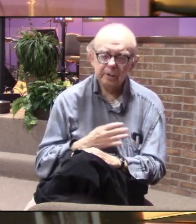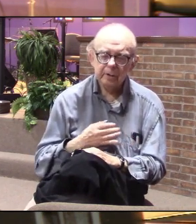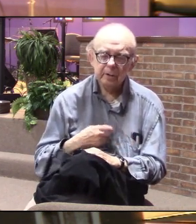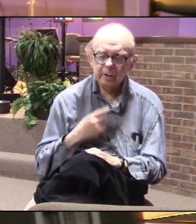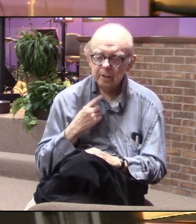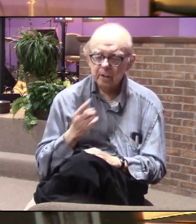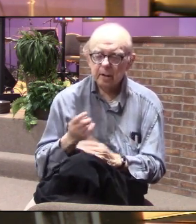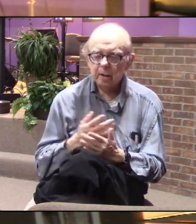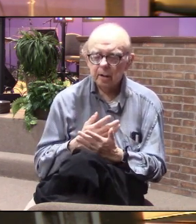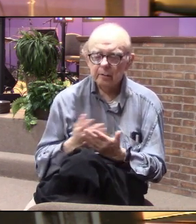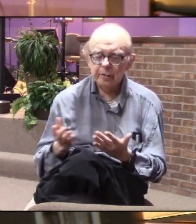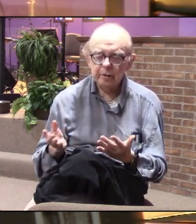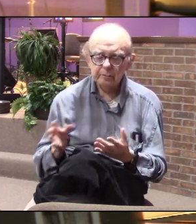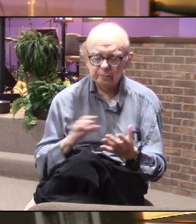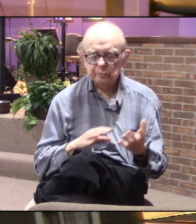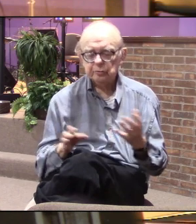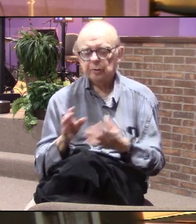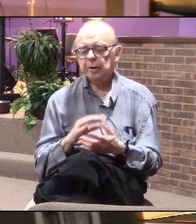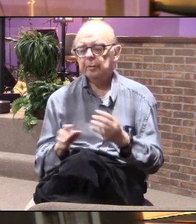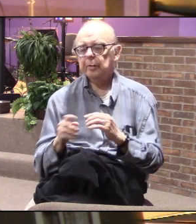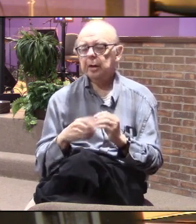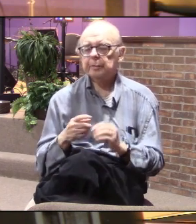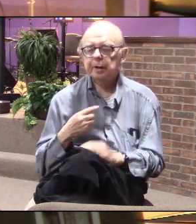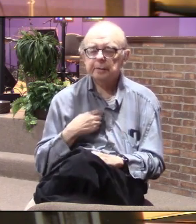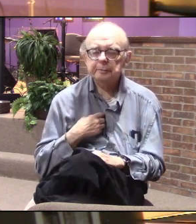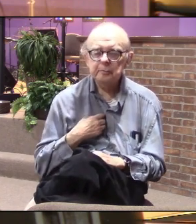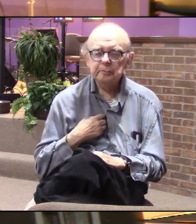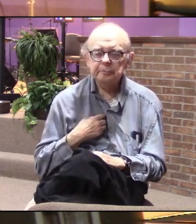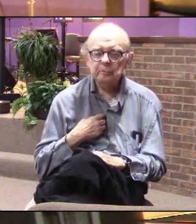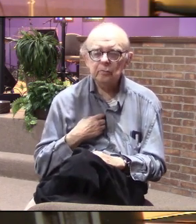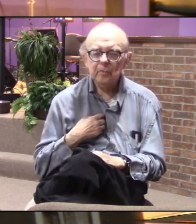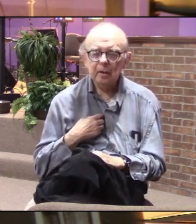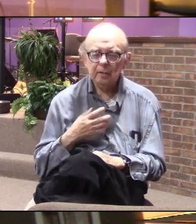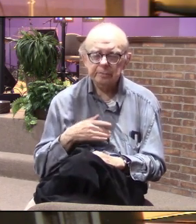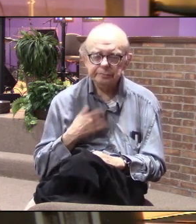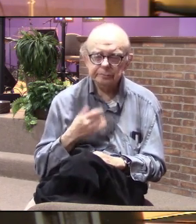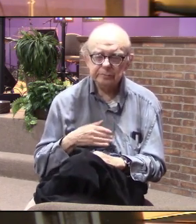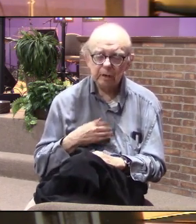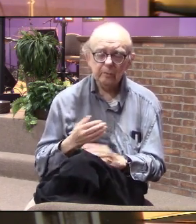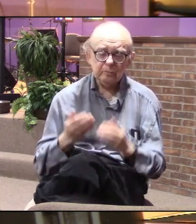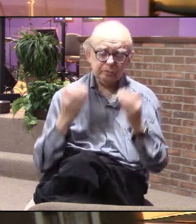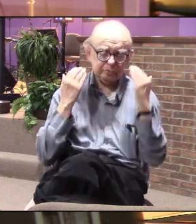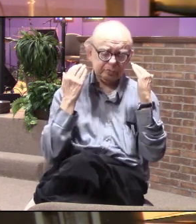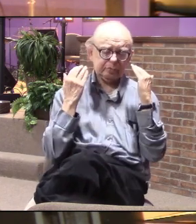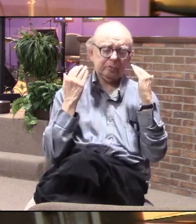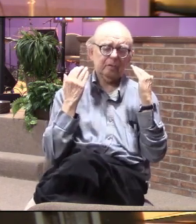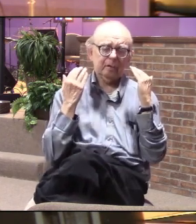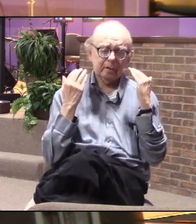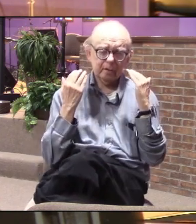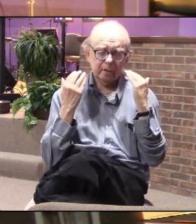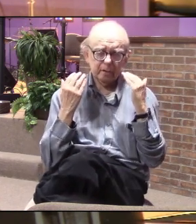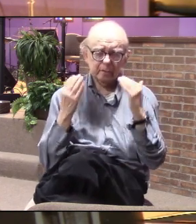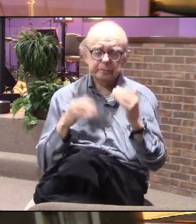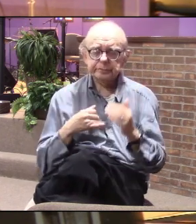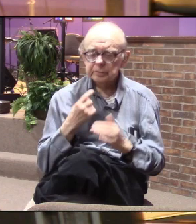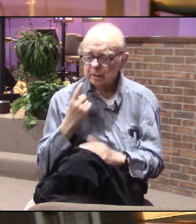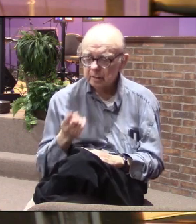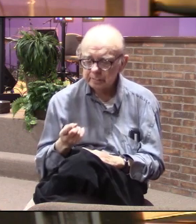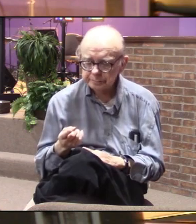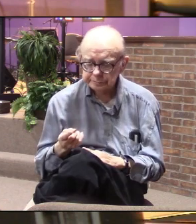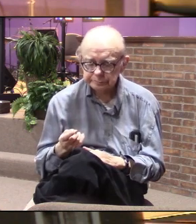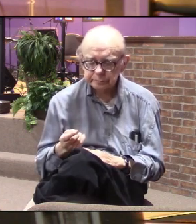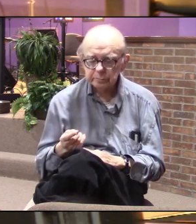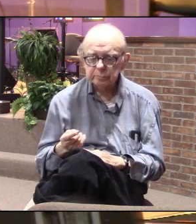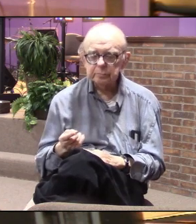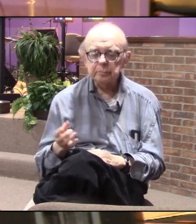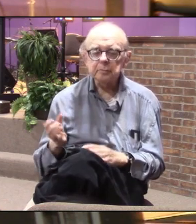said everything was churning around me. I'm feeling overwhelmed. Jonah said I was engulfed